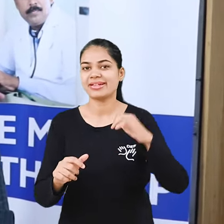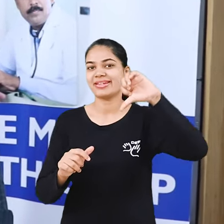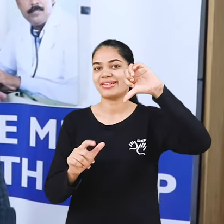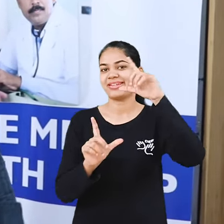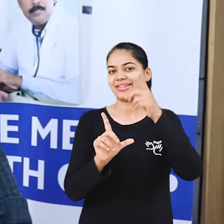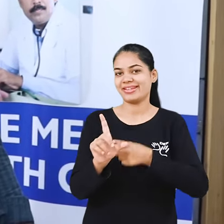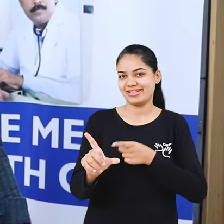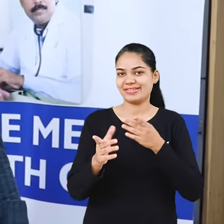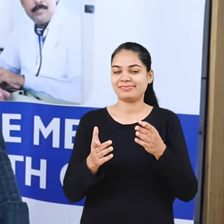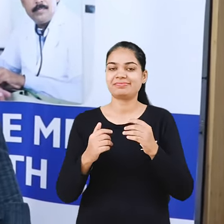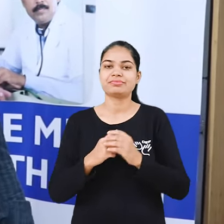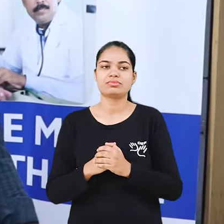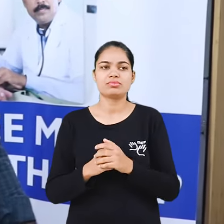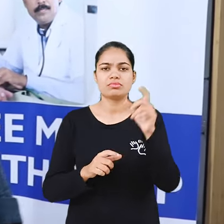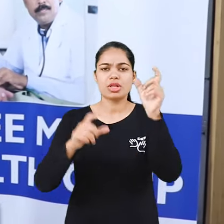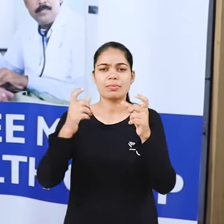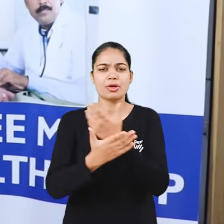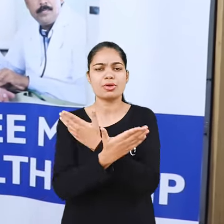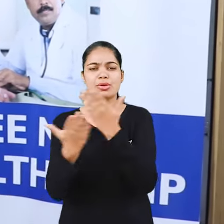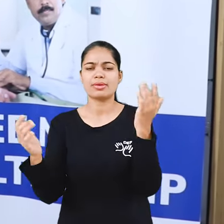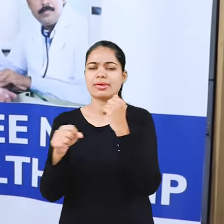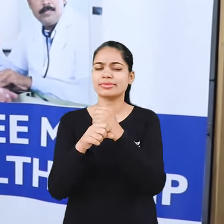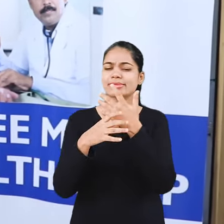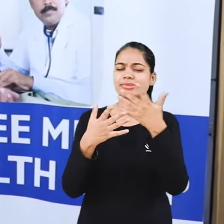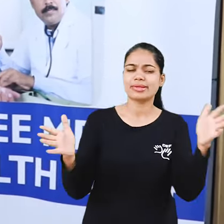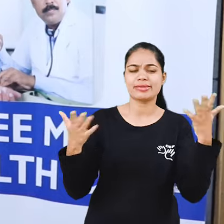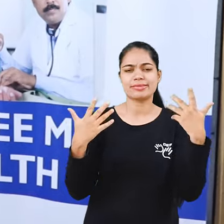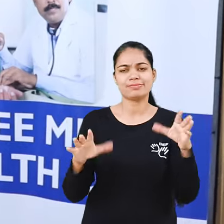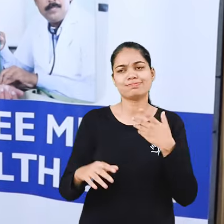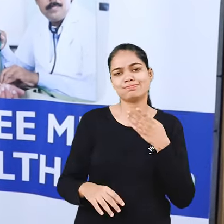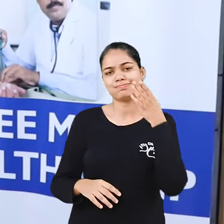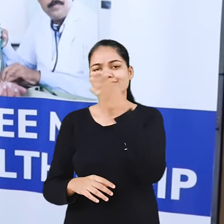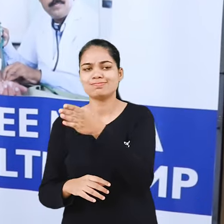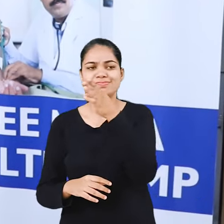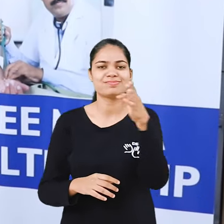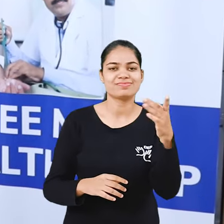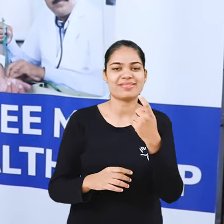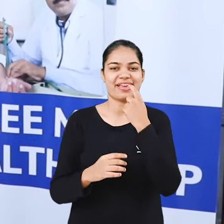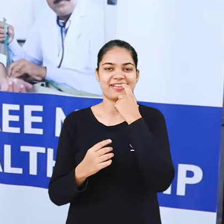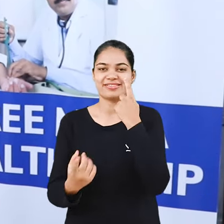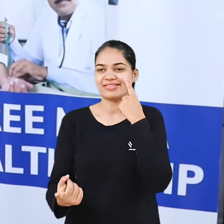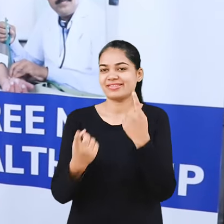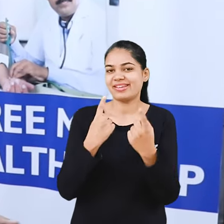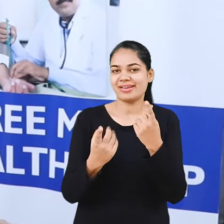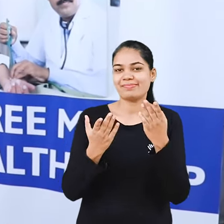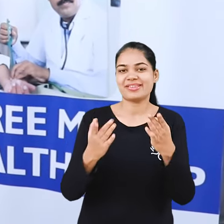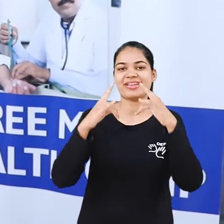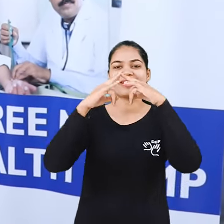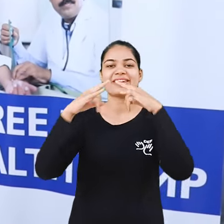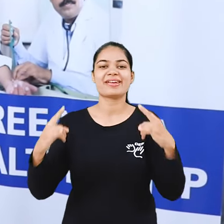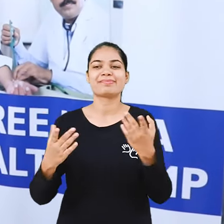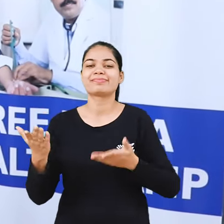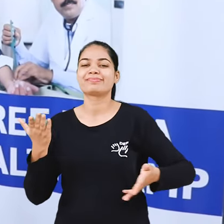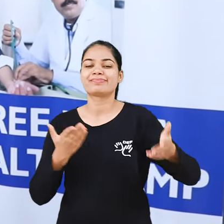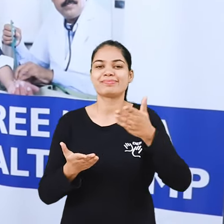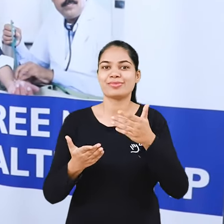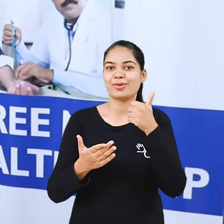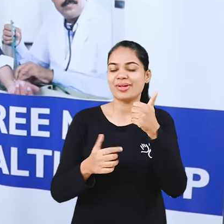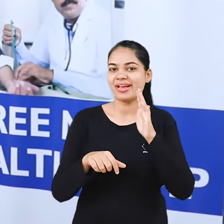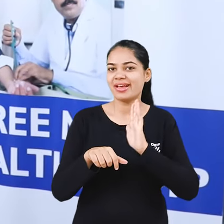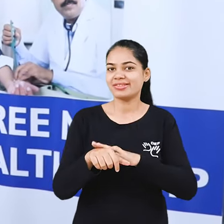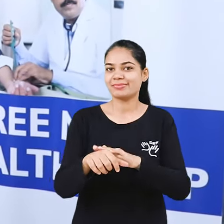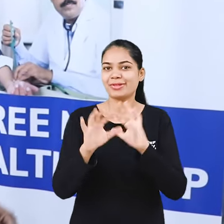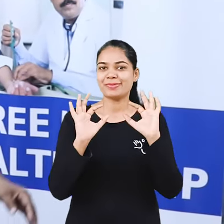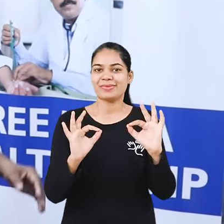camp and as well as general camp with the Medicover. And today we are having a good experience with the Deaf Enabled Foundation. Today we